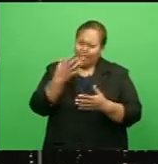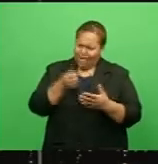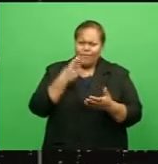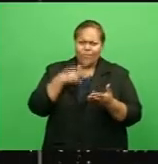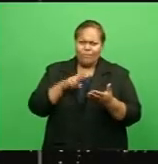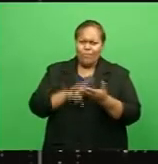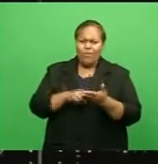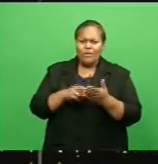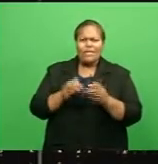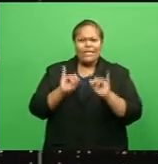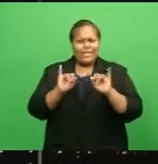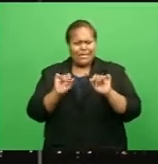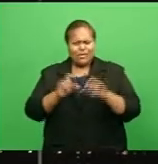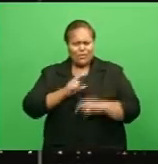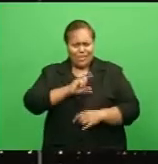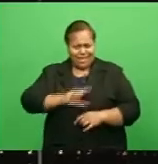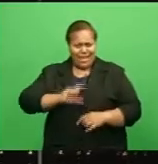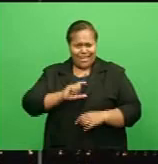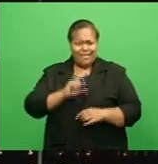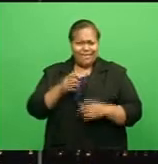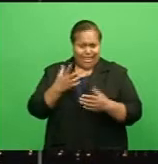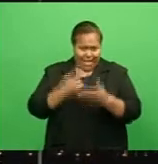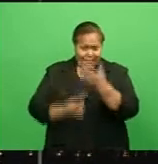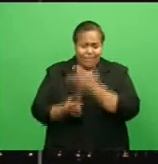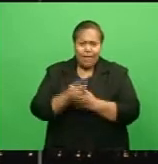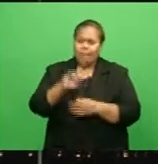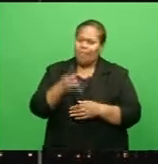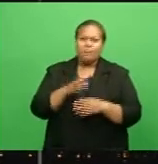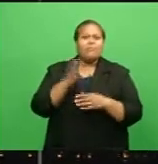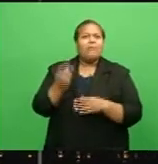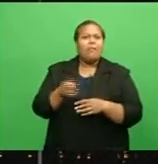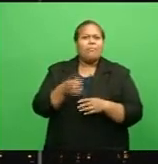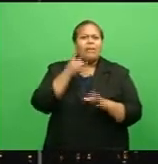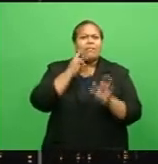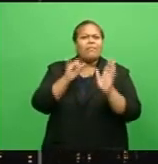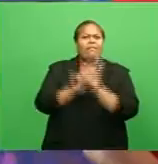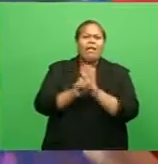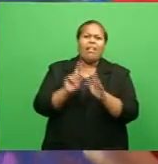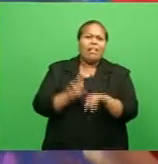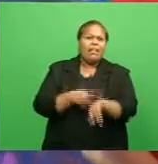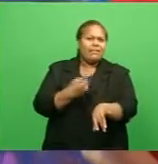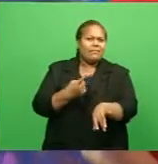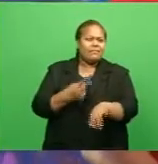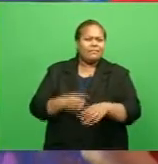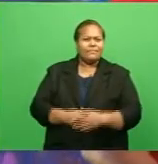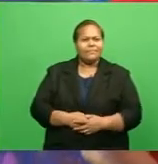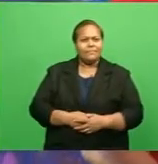issue lies in those that are undetected. Venina Rakautonga reports.